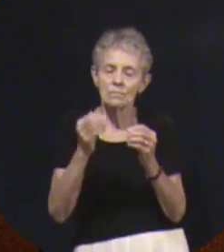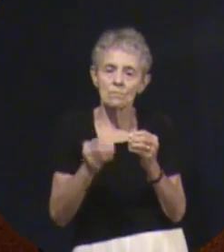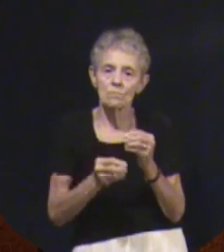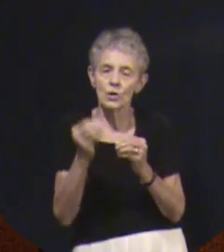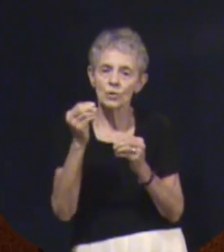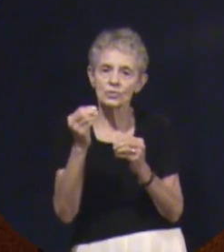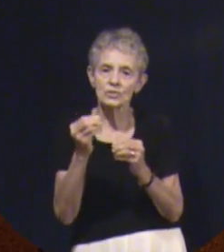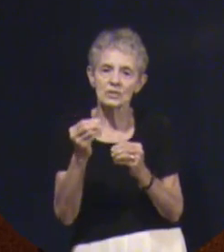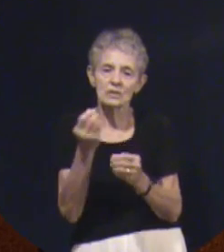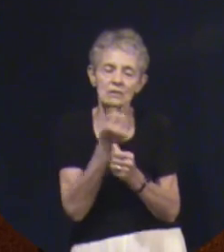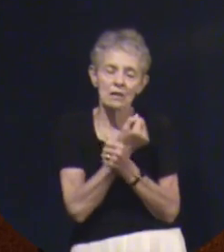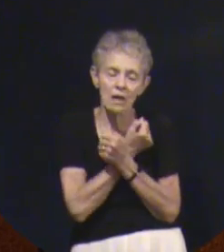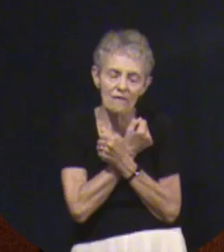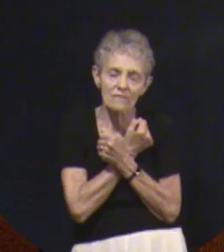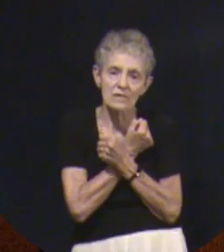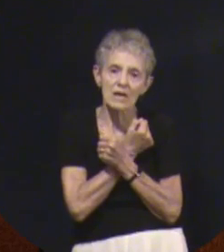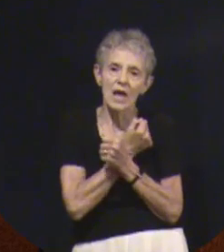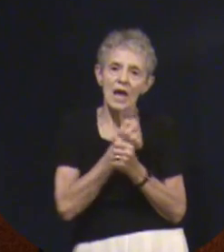happiness.